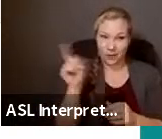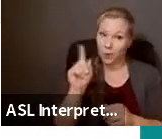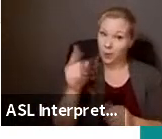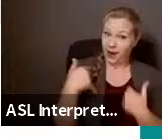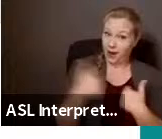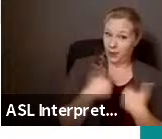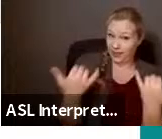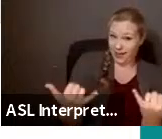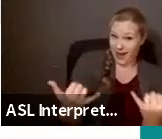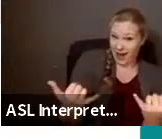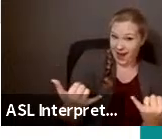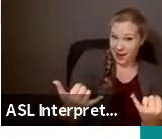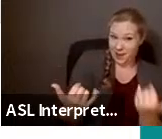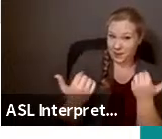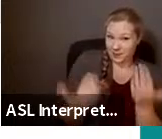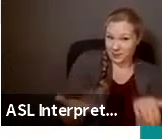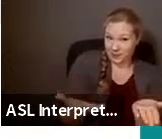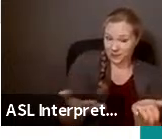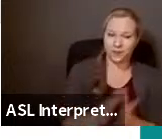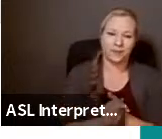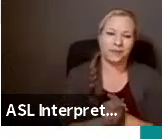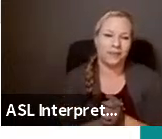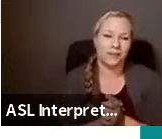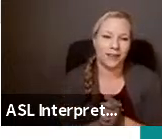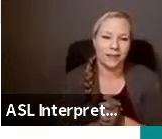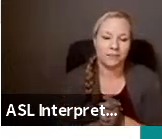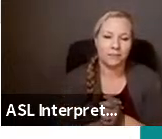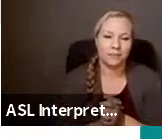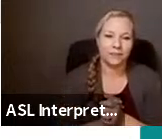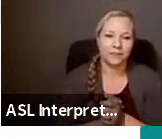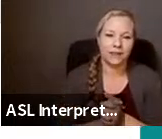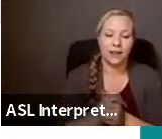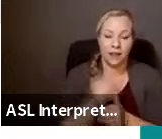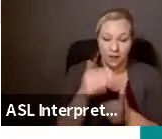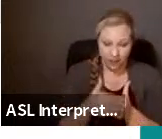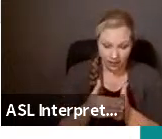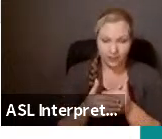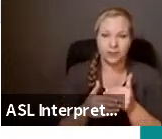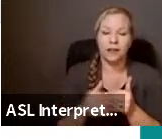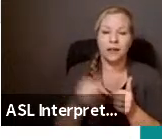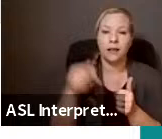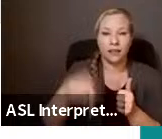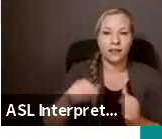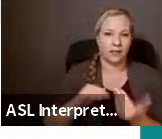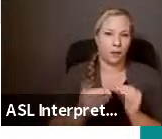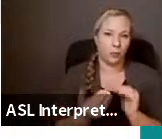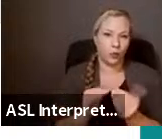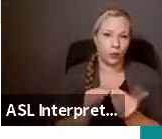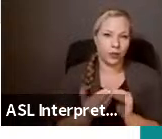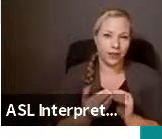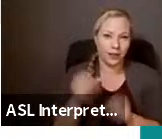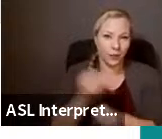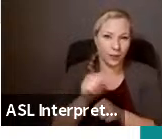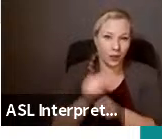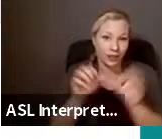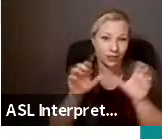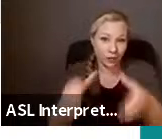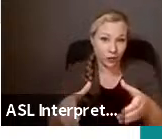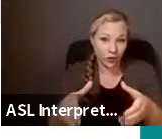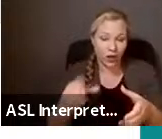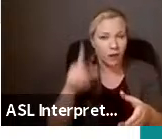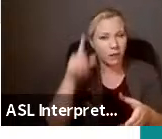which is we've still got a ways to go. And the intention of forming this community working group is to hold 2 focus